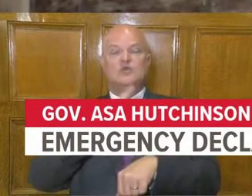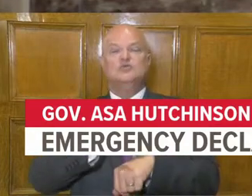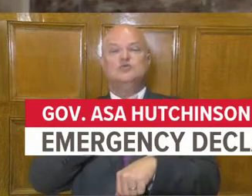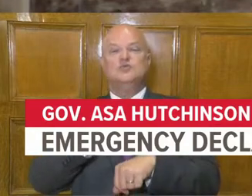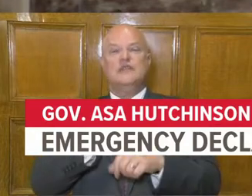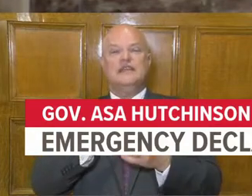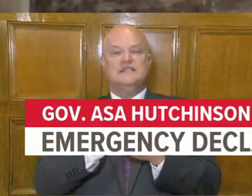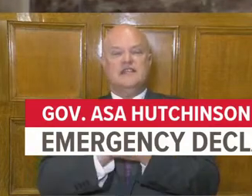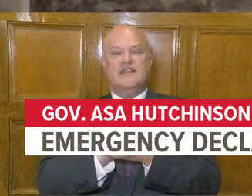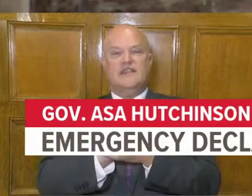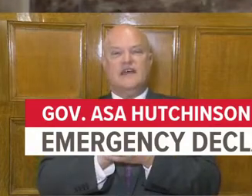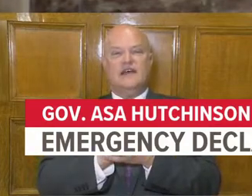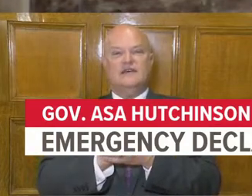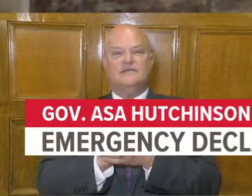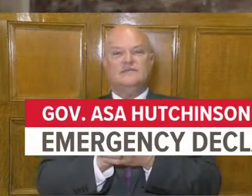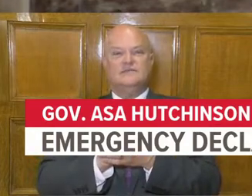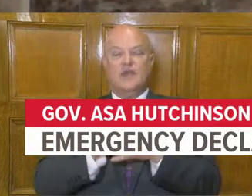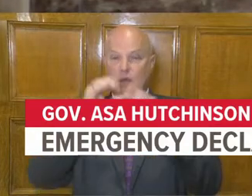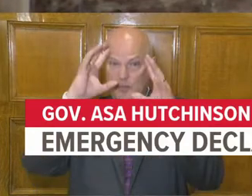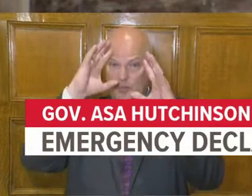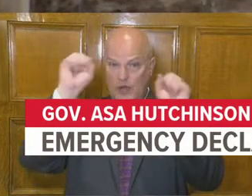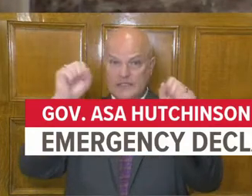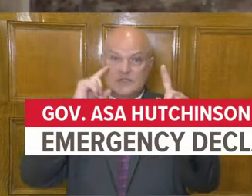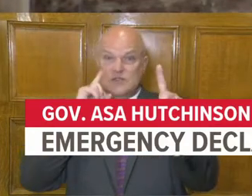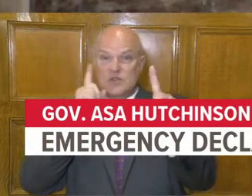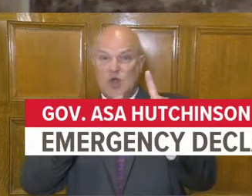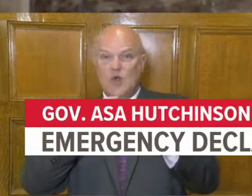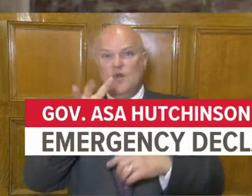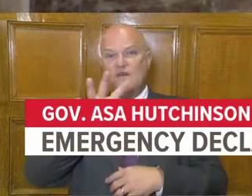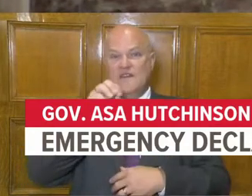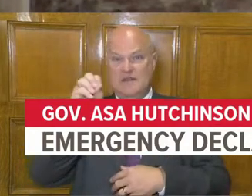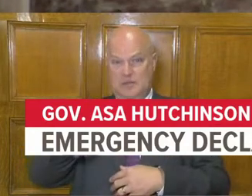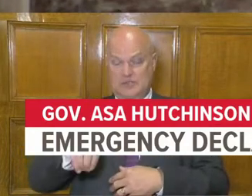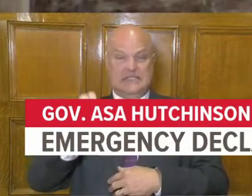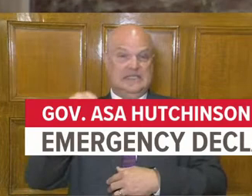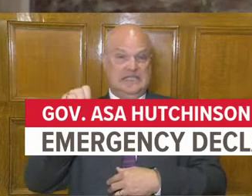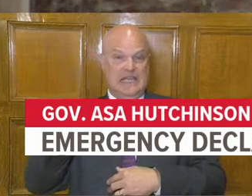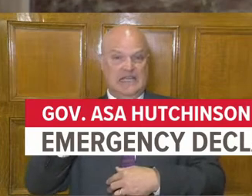the president's goal of 50%,